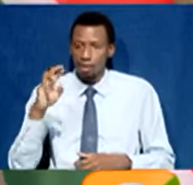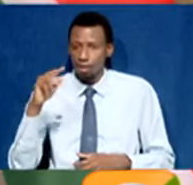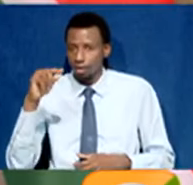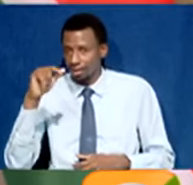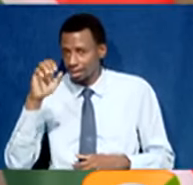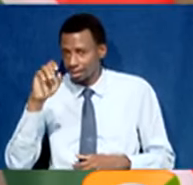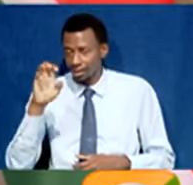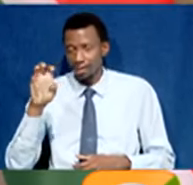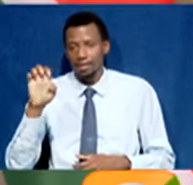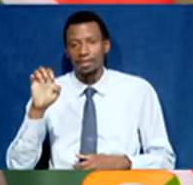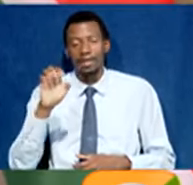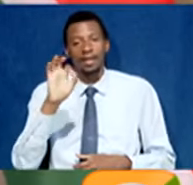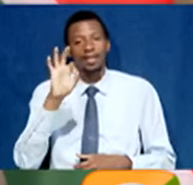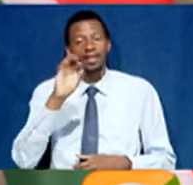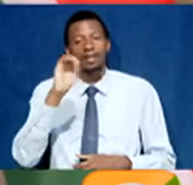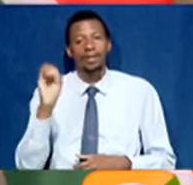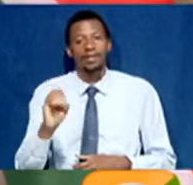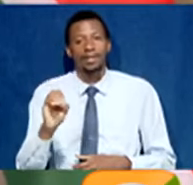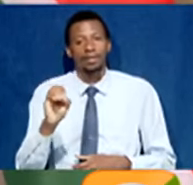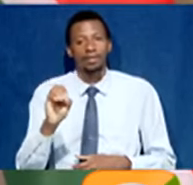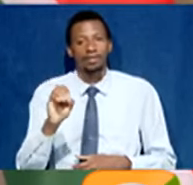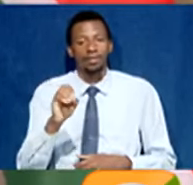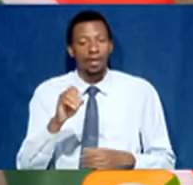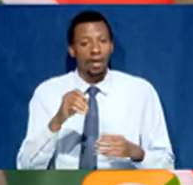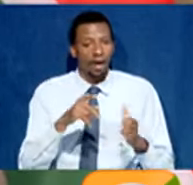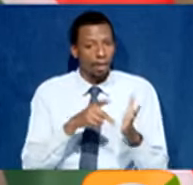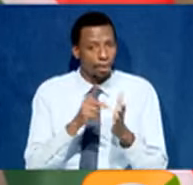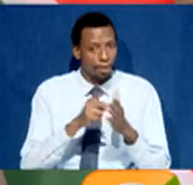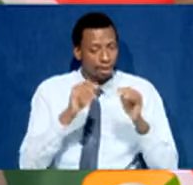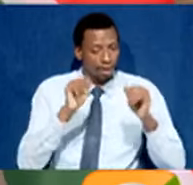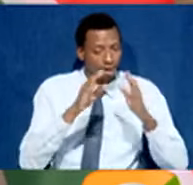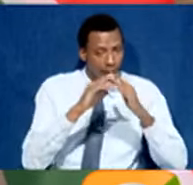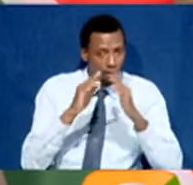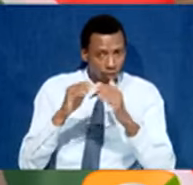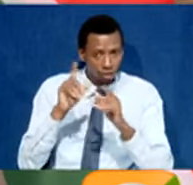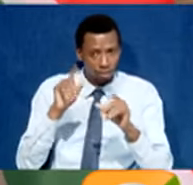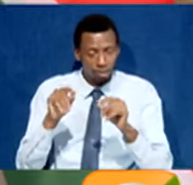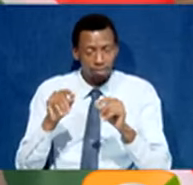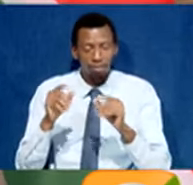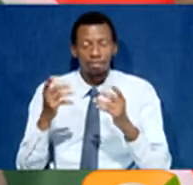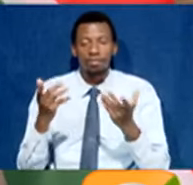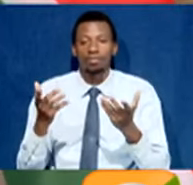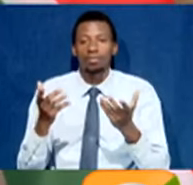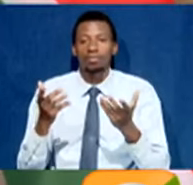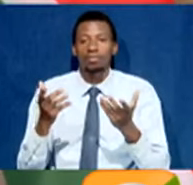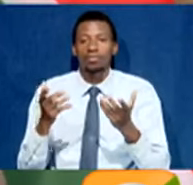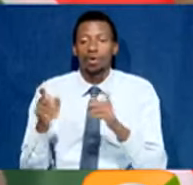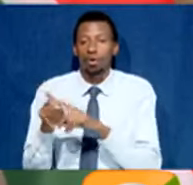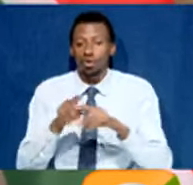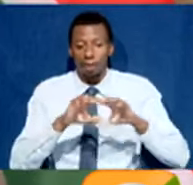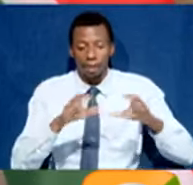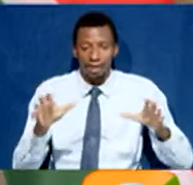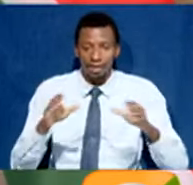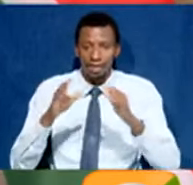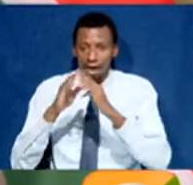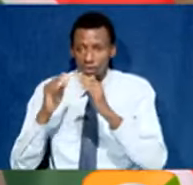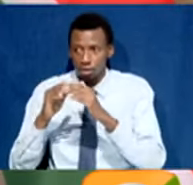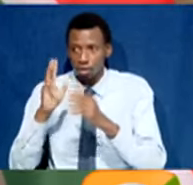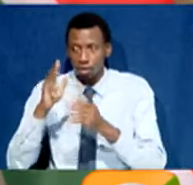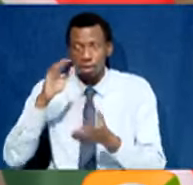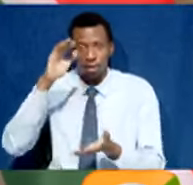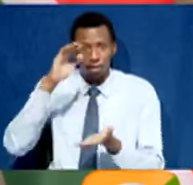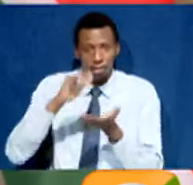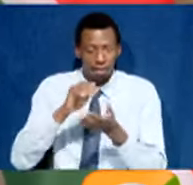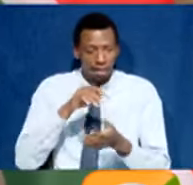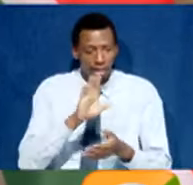houses, their mortgage will be at 6%. And the people who will be buying the market houses, we will reduce